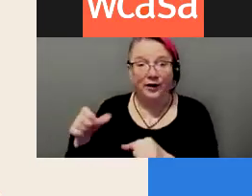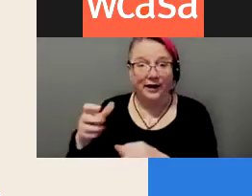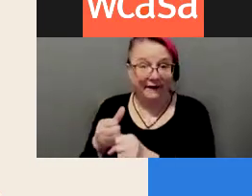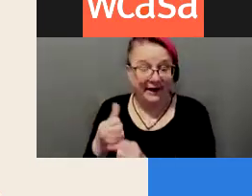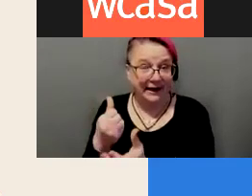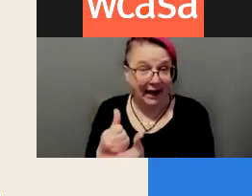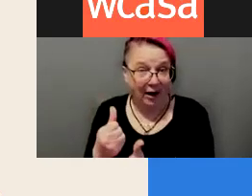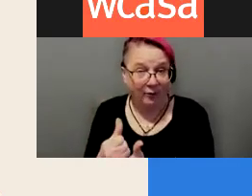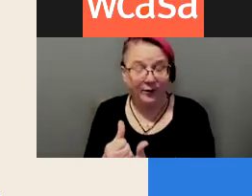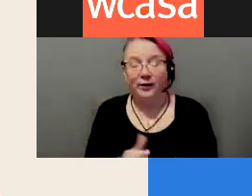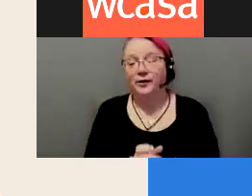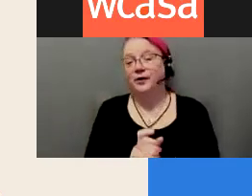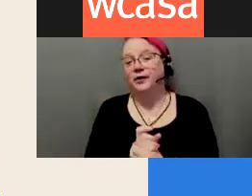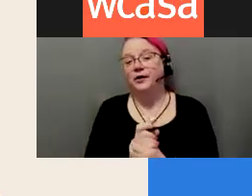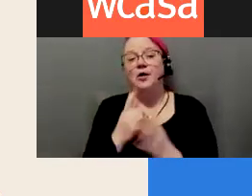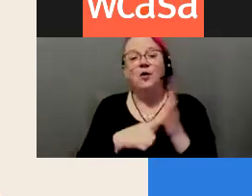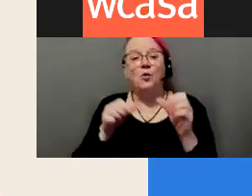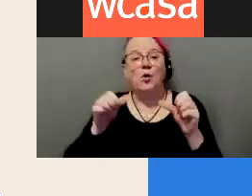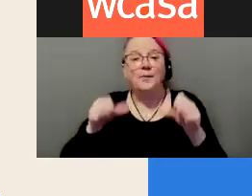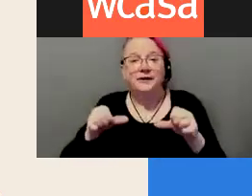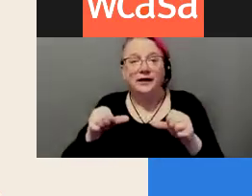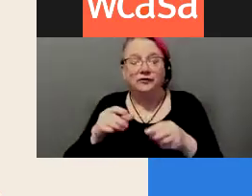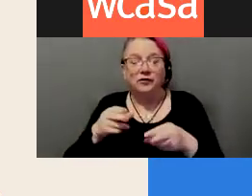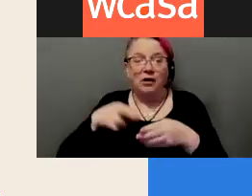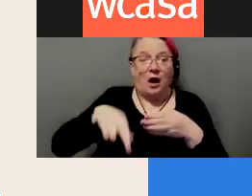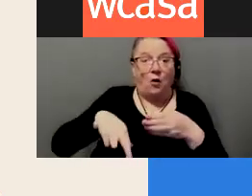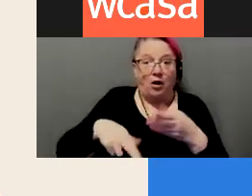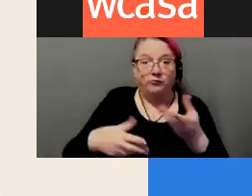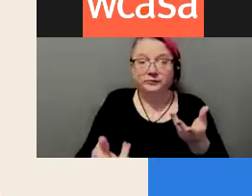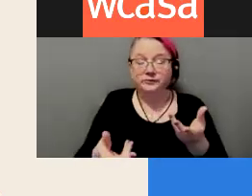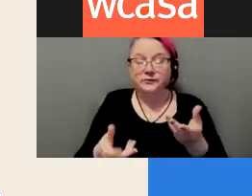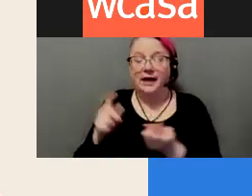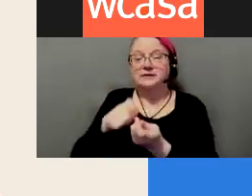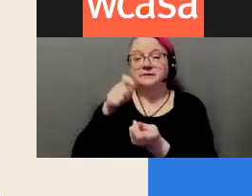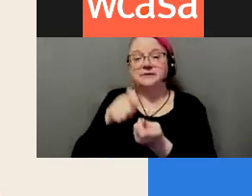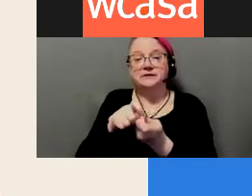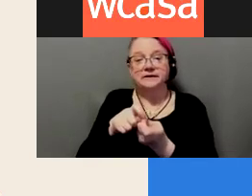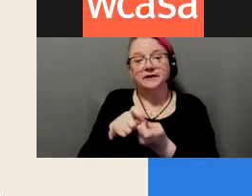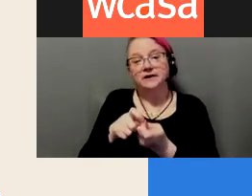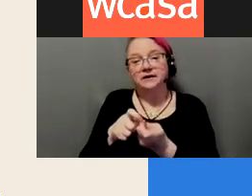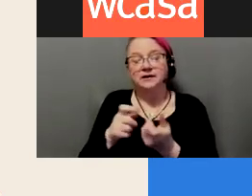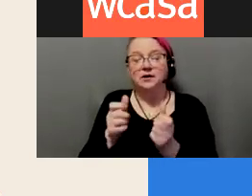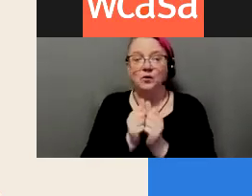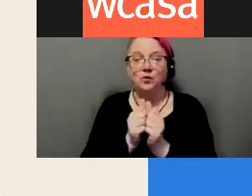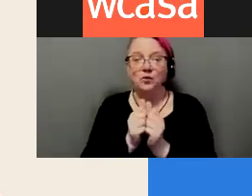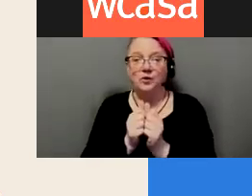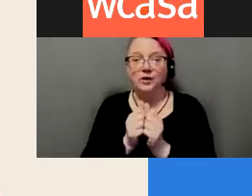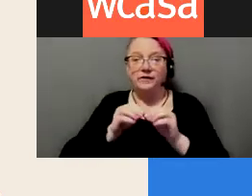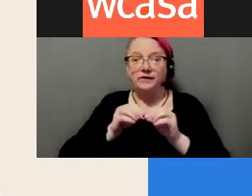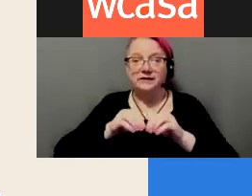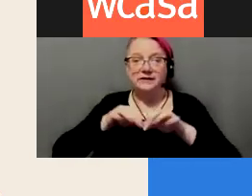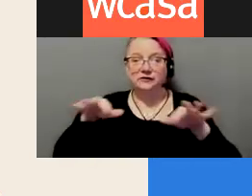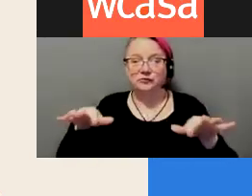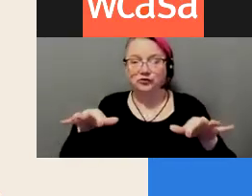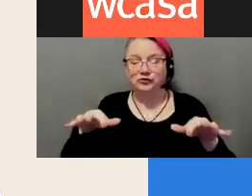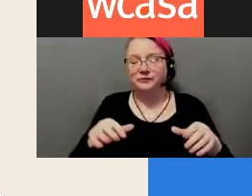things? What potential outcomes there might be. And specifically with the